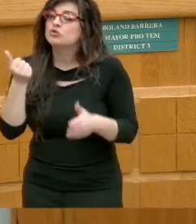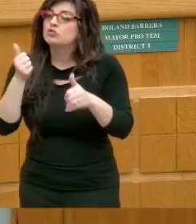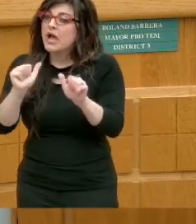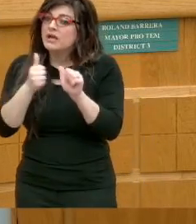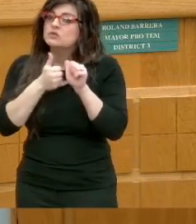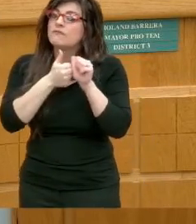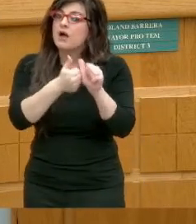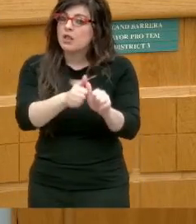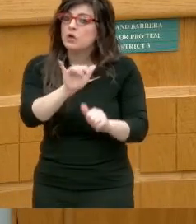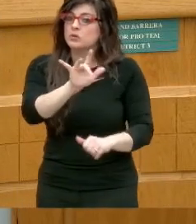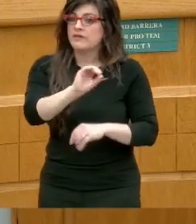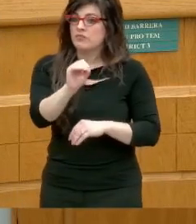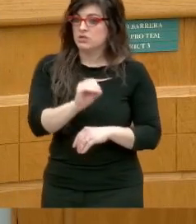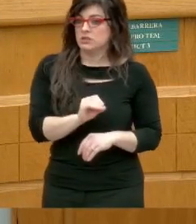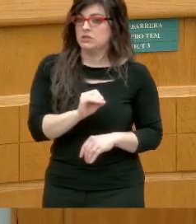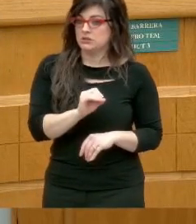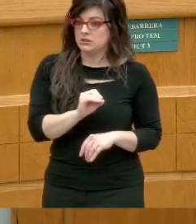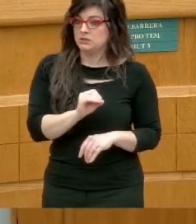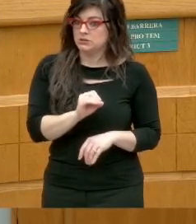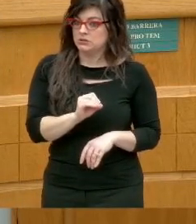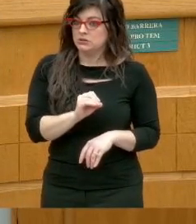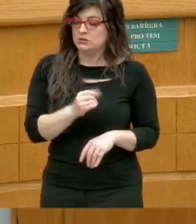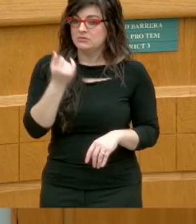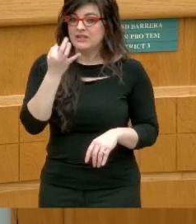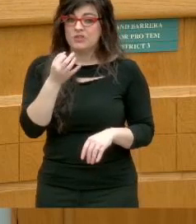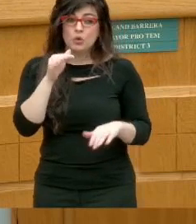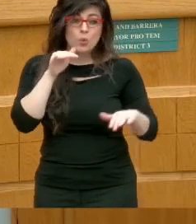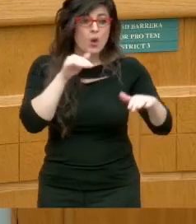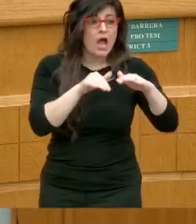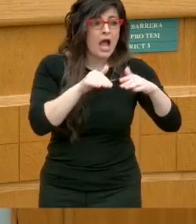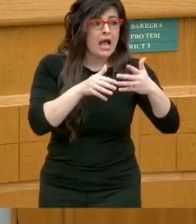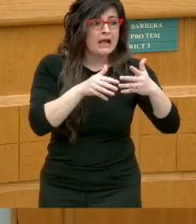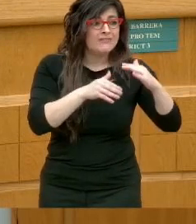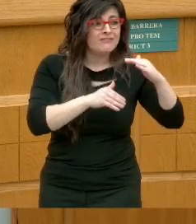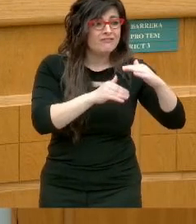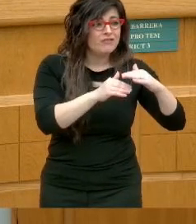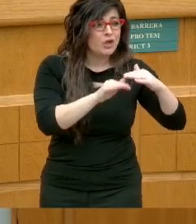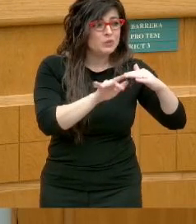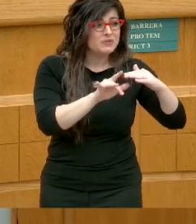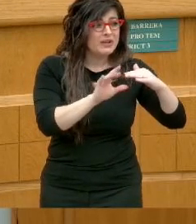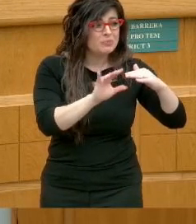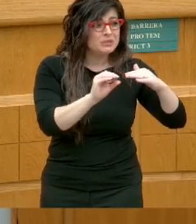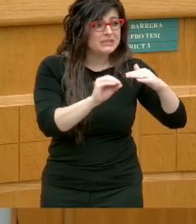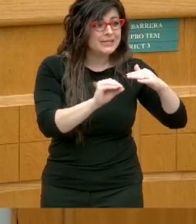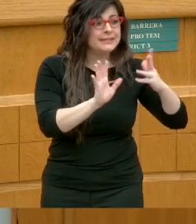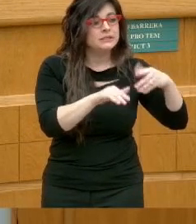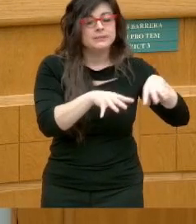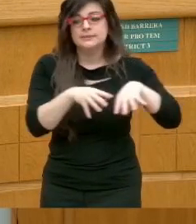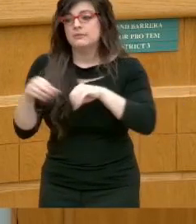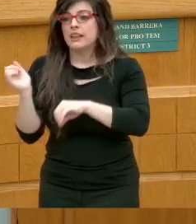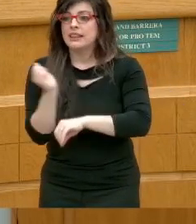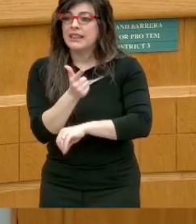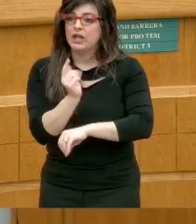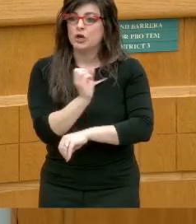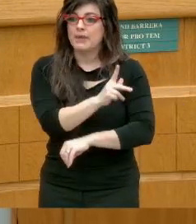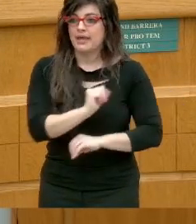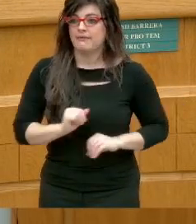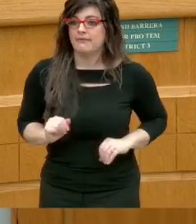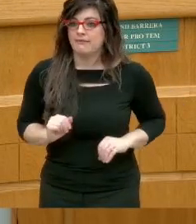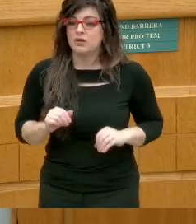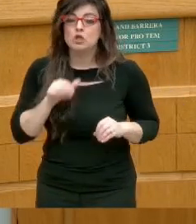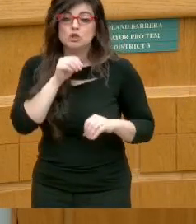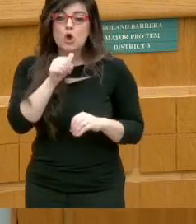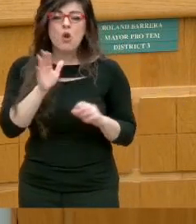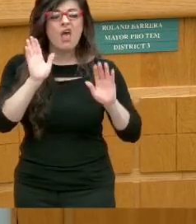If you have to wait a little longer or come back, do that. Don't risk getting them in trouble by violating the 25%